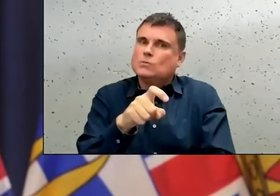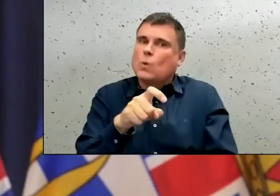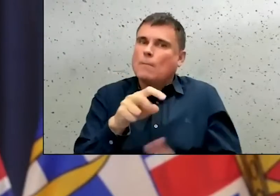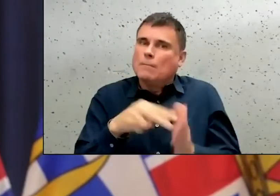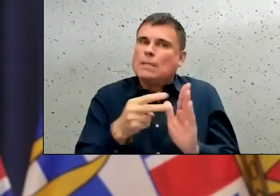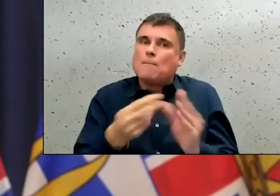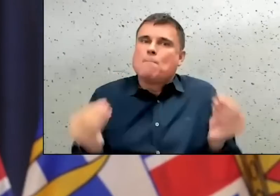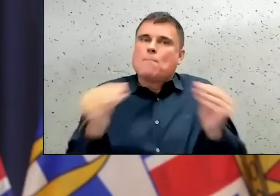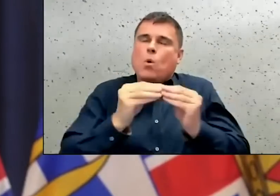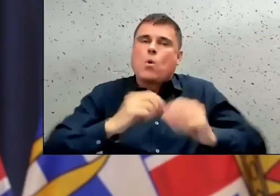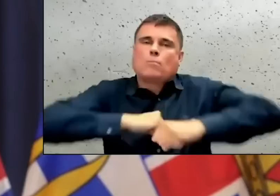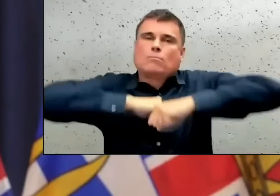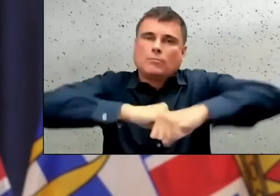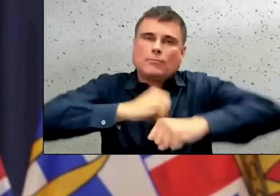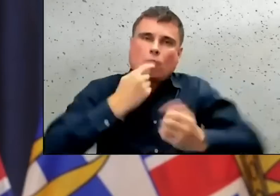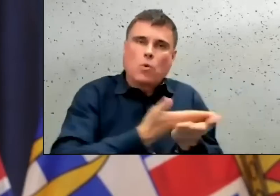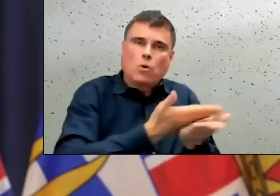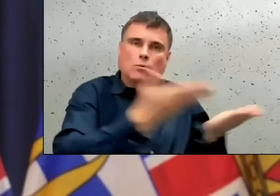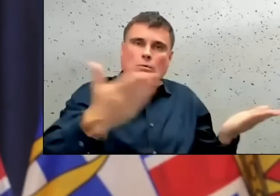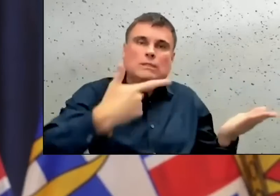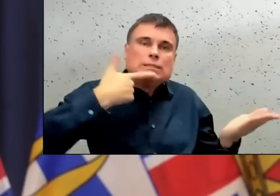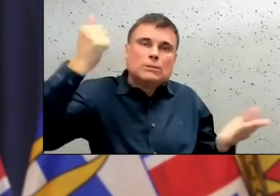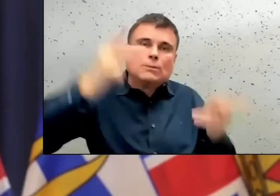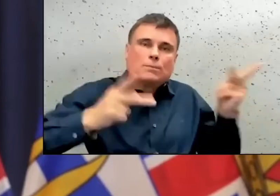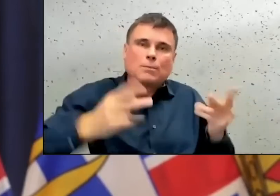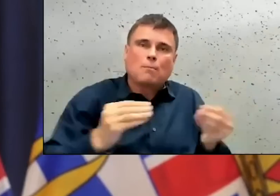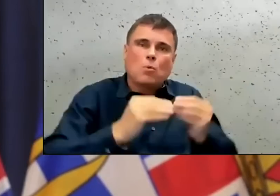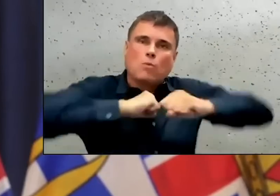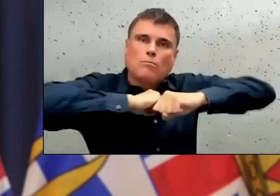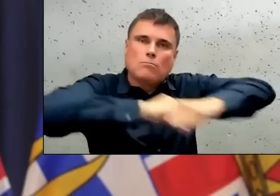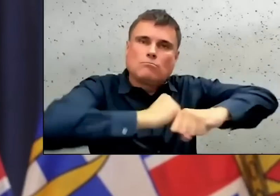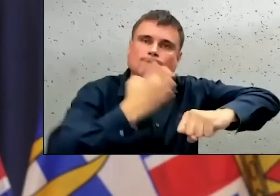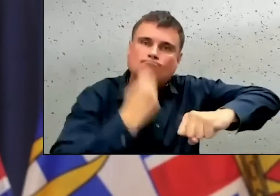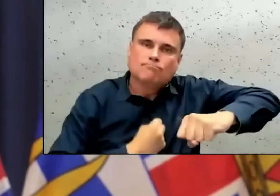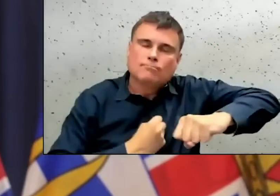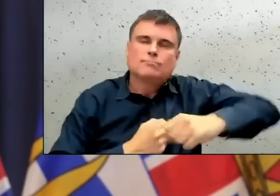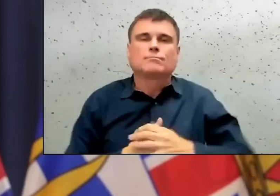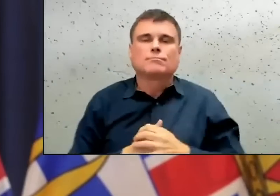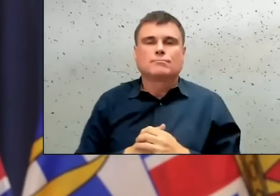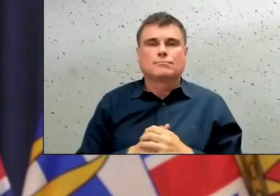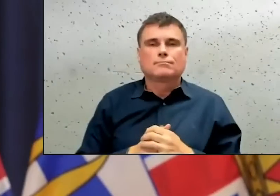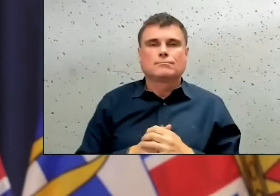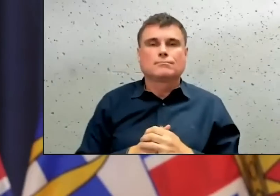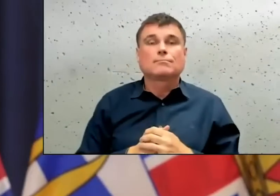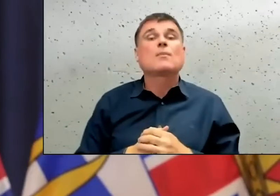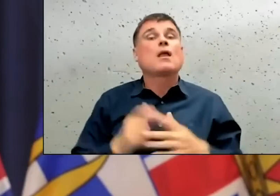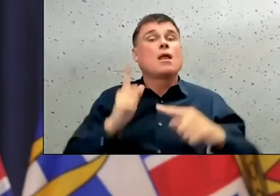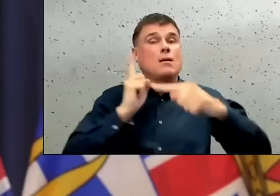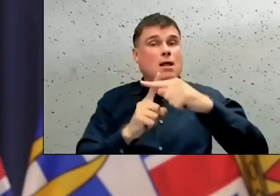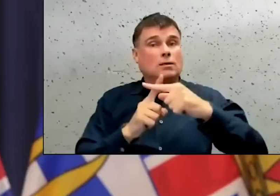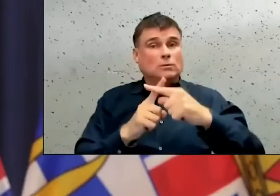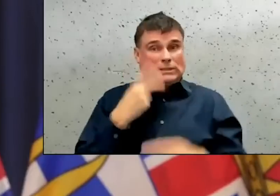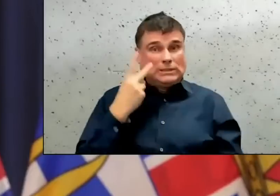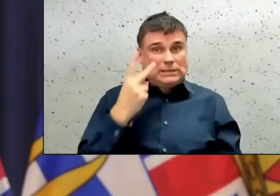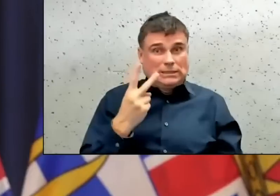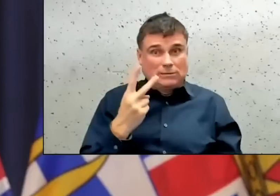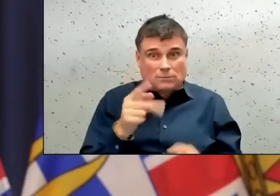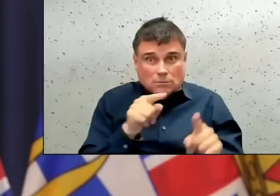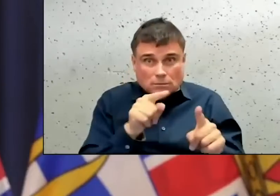importance of upping the infection control precautions that are being taken even with that fully